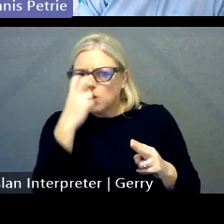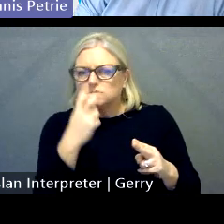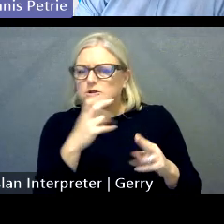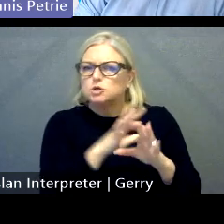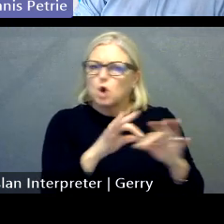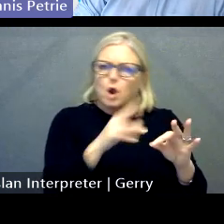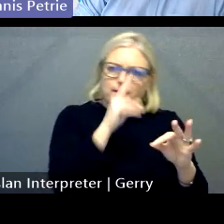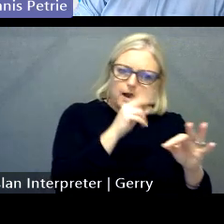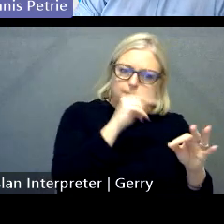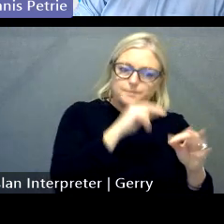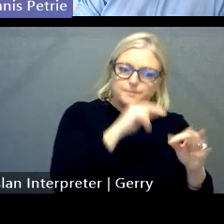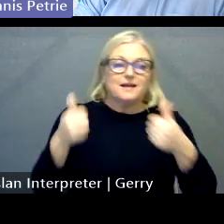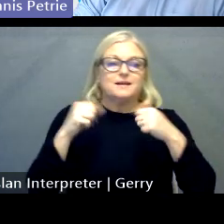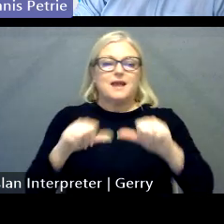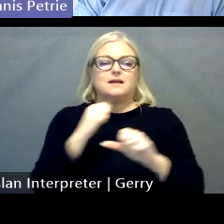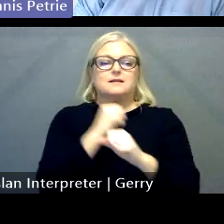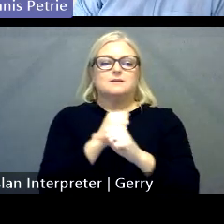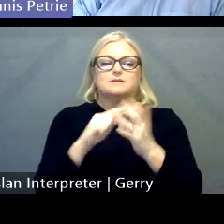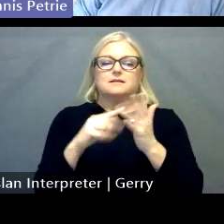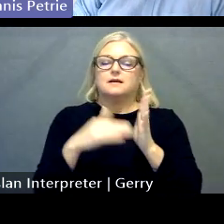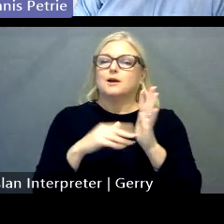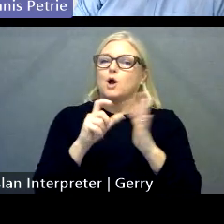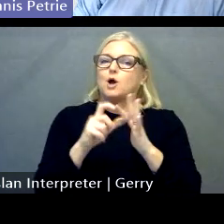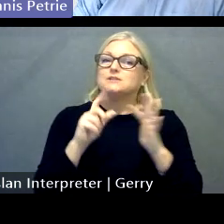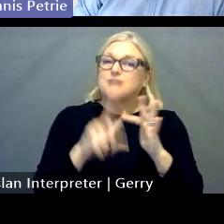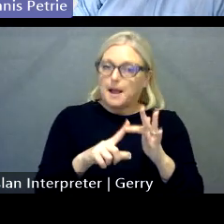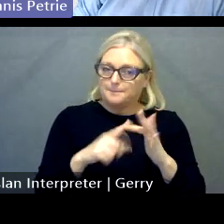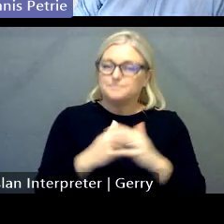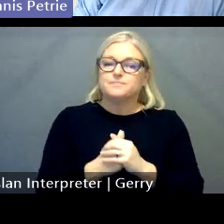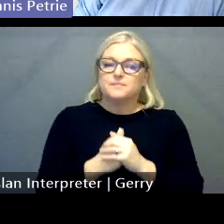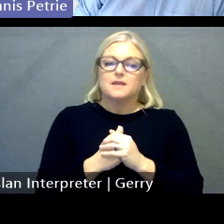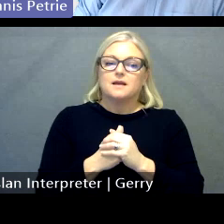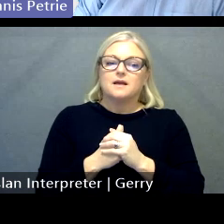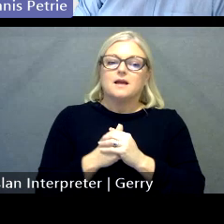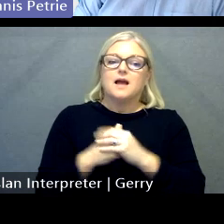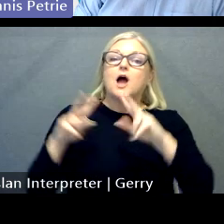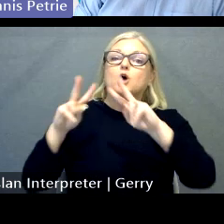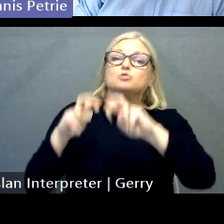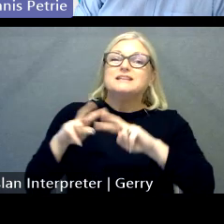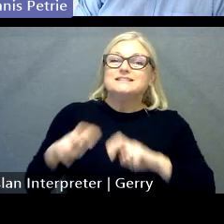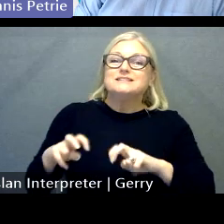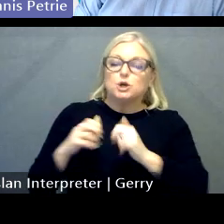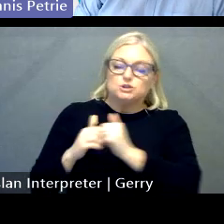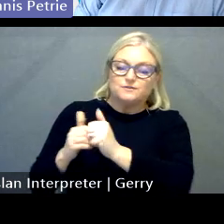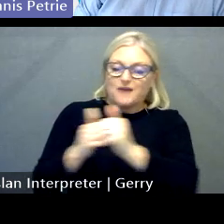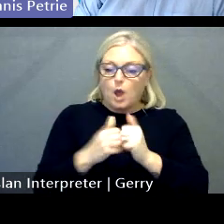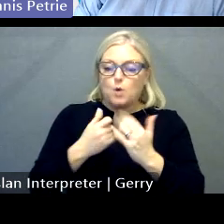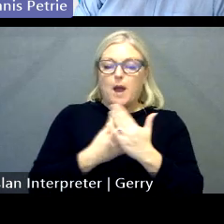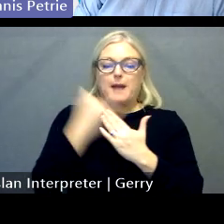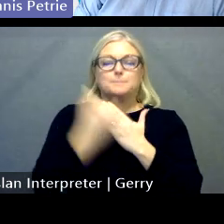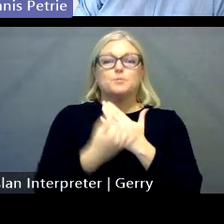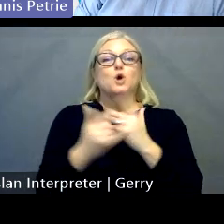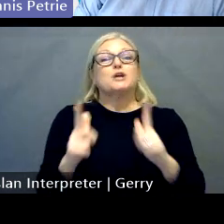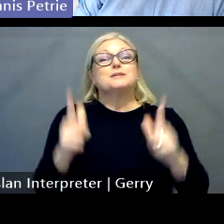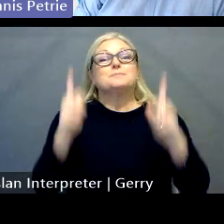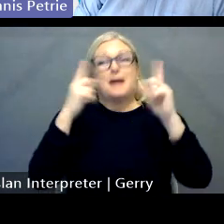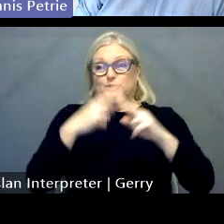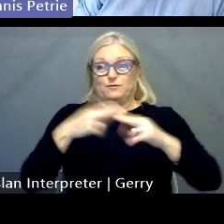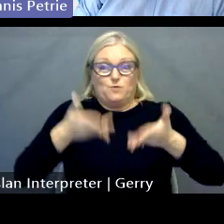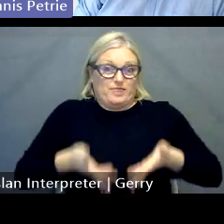Gozde Aden. She is a research fellow and project manager of the Disability Wellbeing Project. So often when you